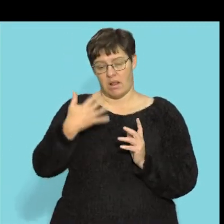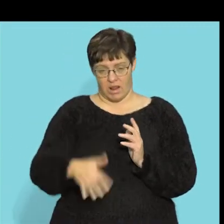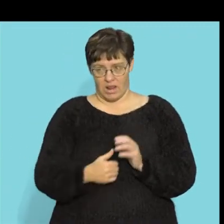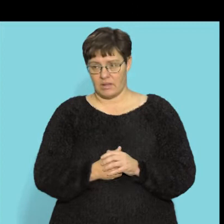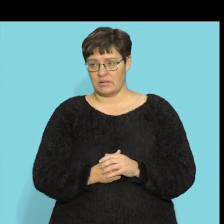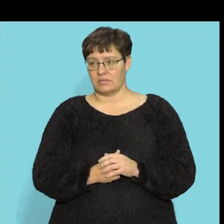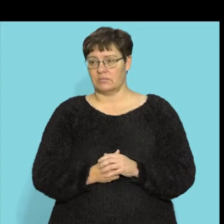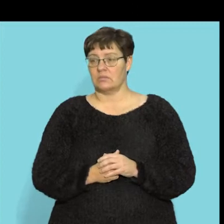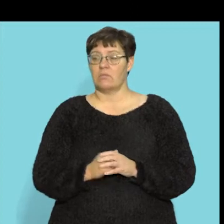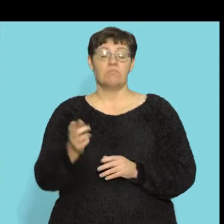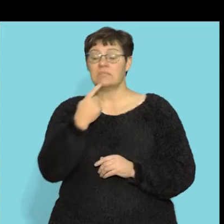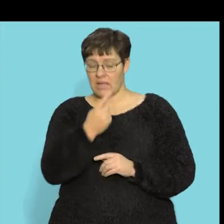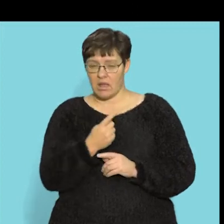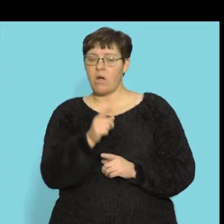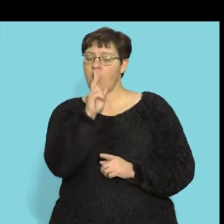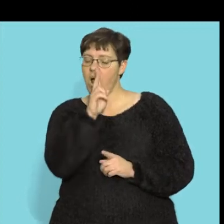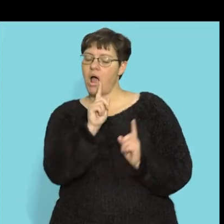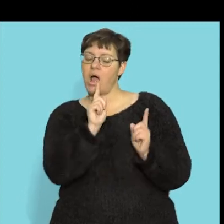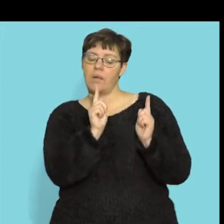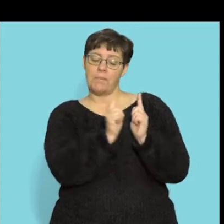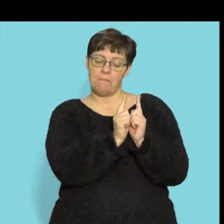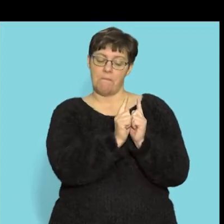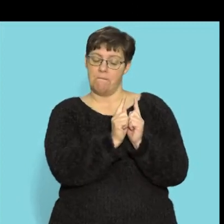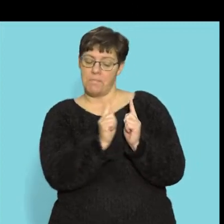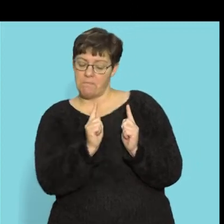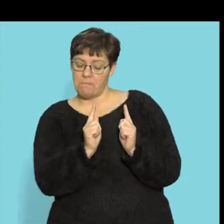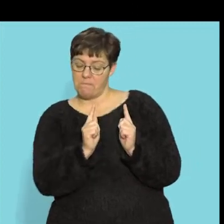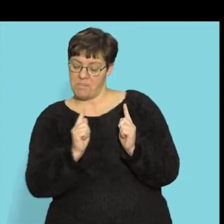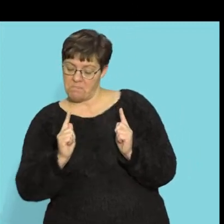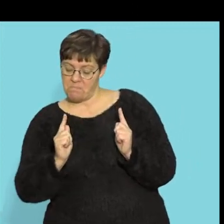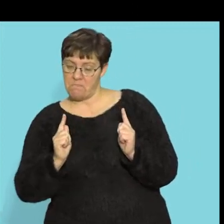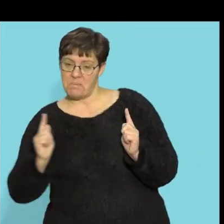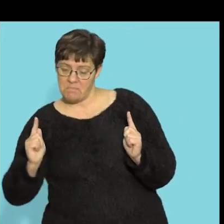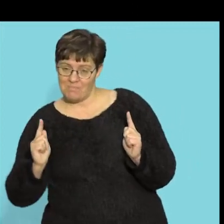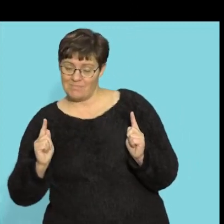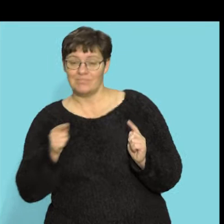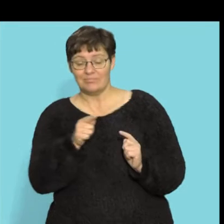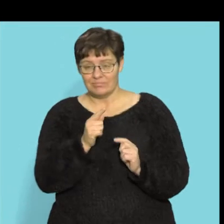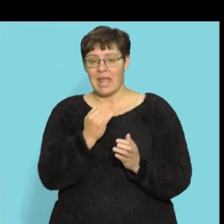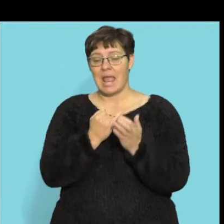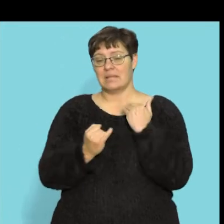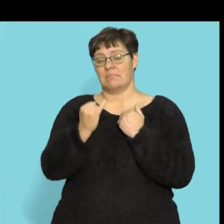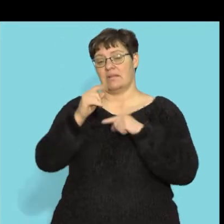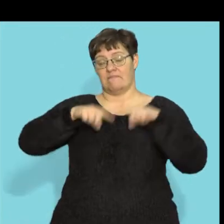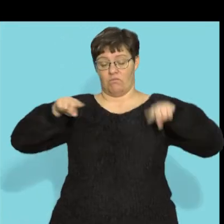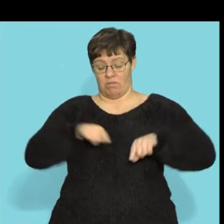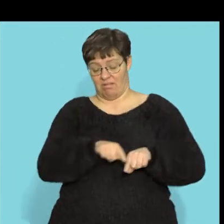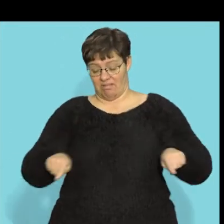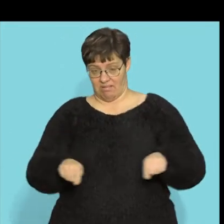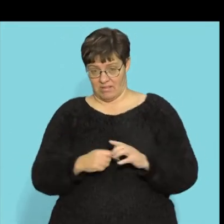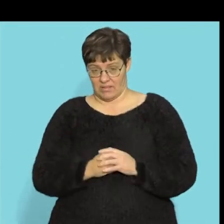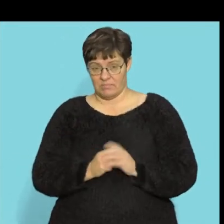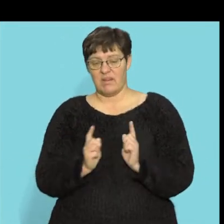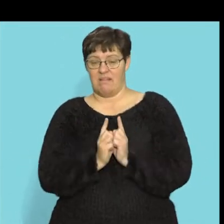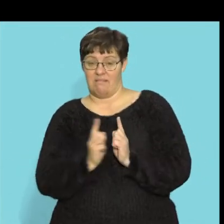goes on and on. But in essence, what we are saying, we are just changing the length, which is our independent variable,